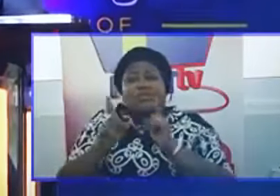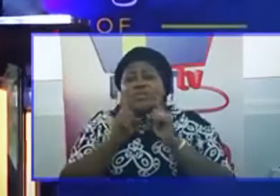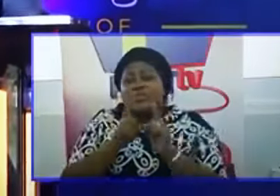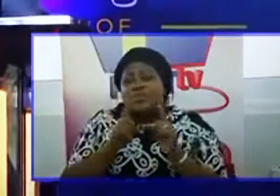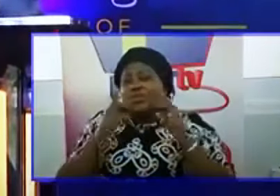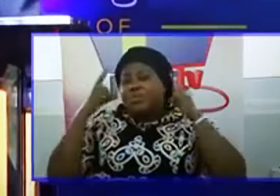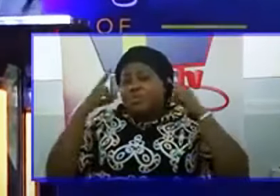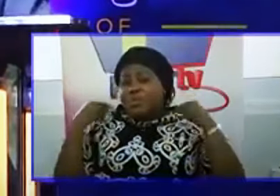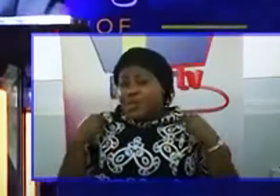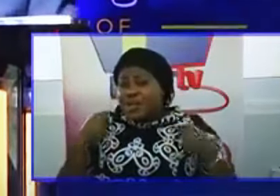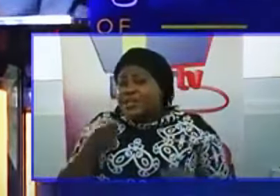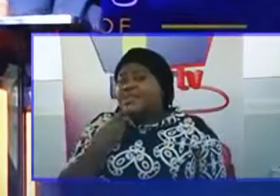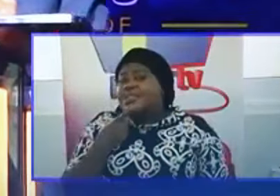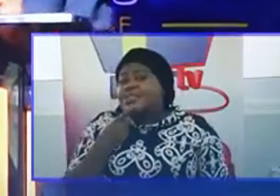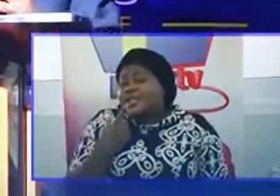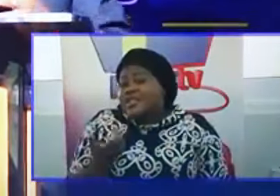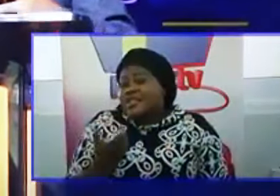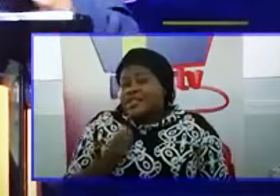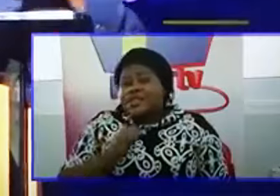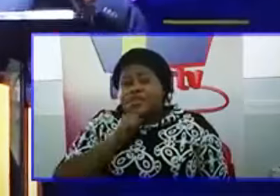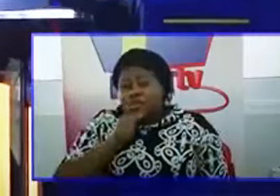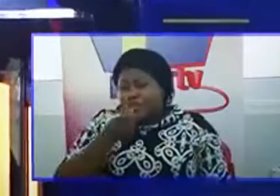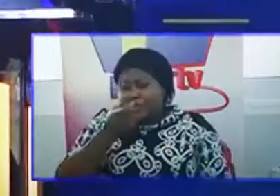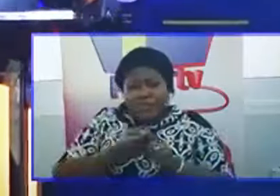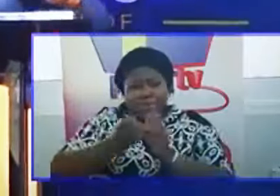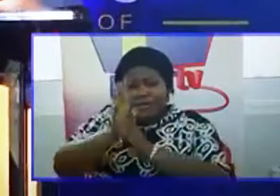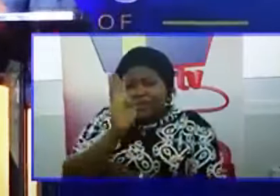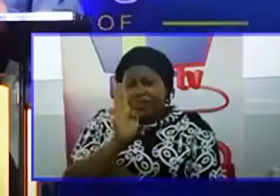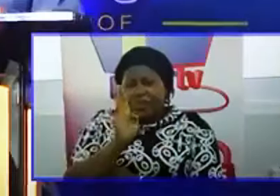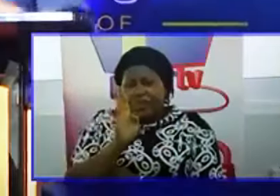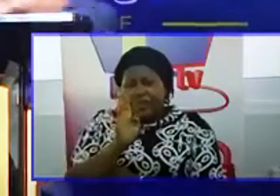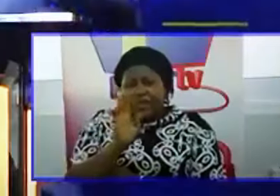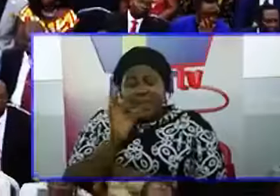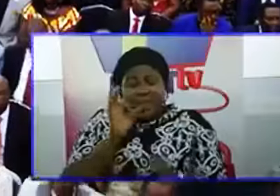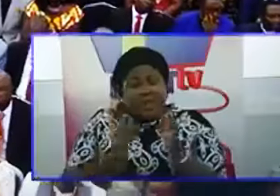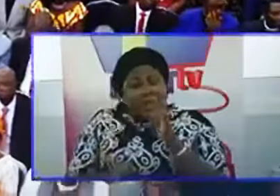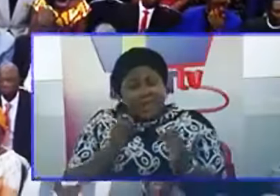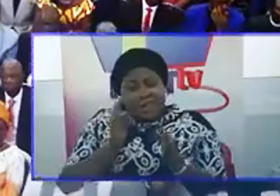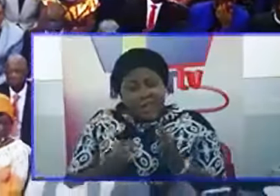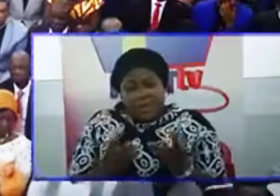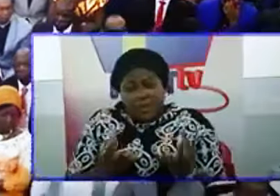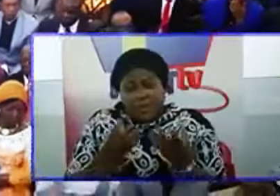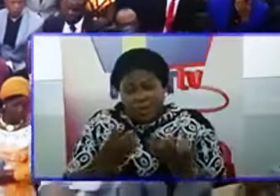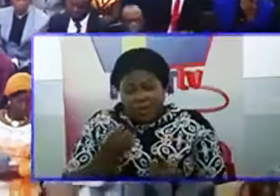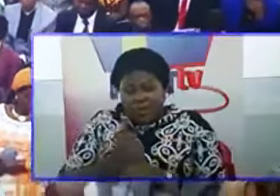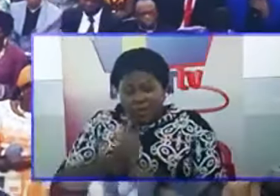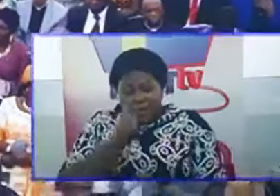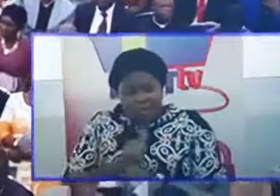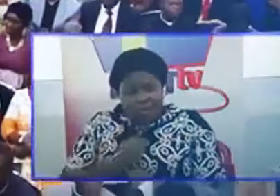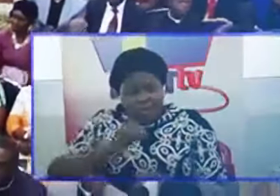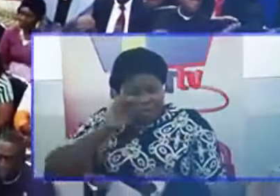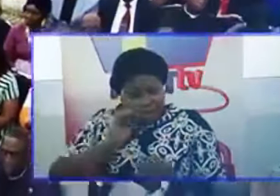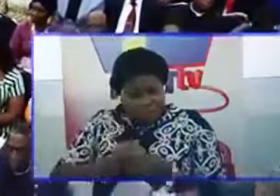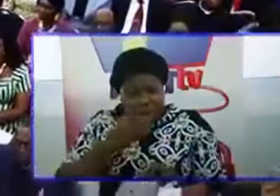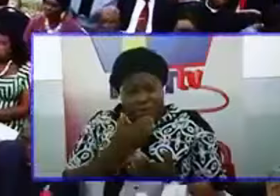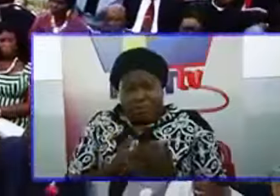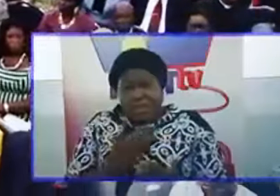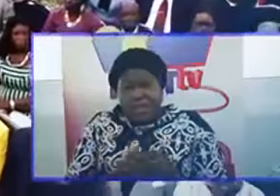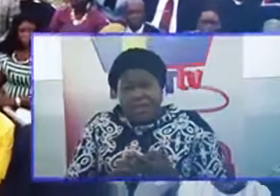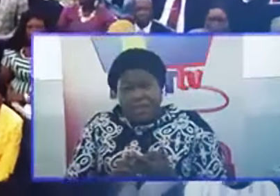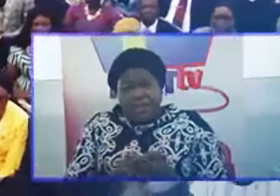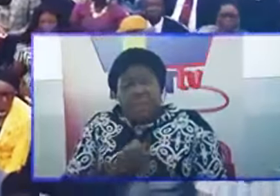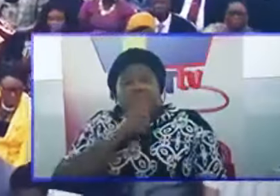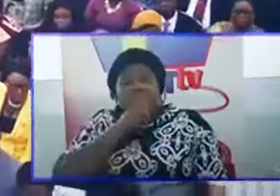it. So let's say that if you want to live normally from day one to, let's say, 90 years, then God